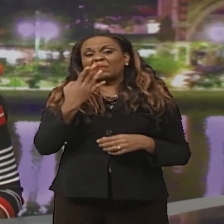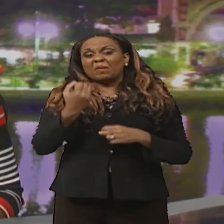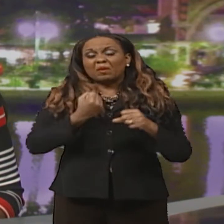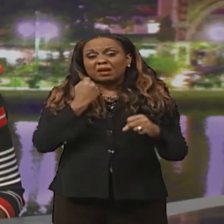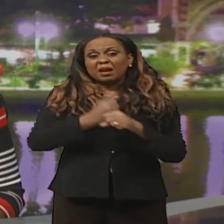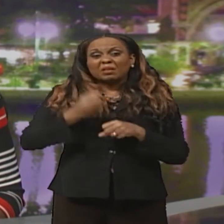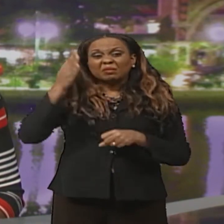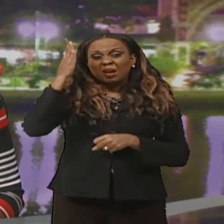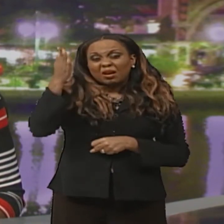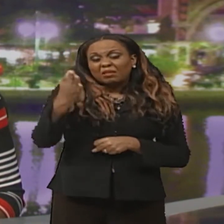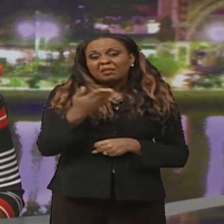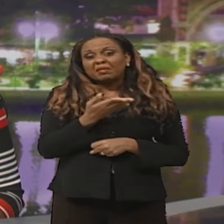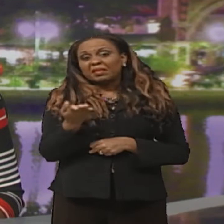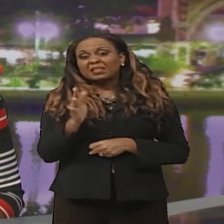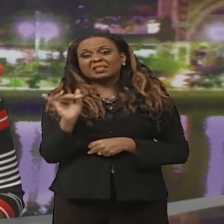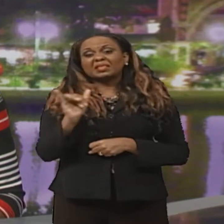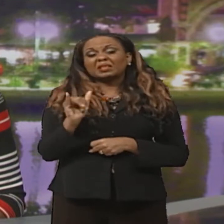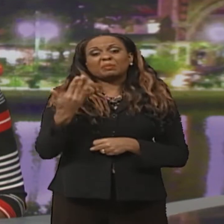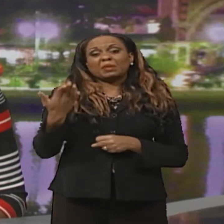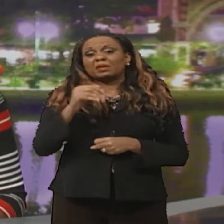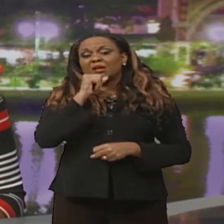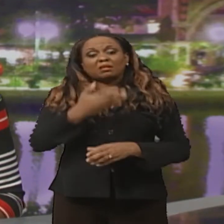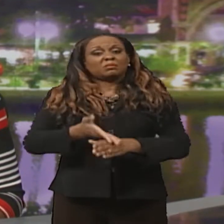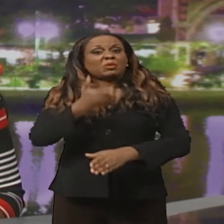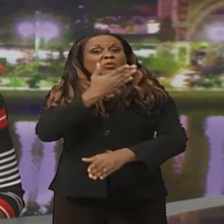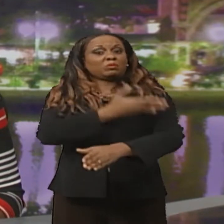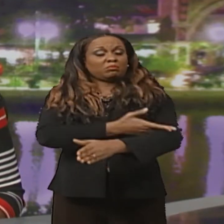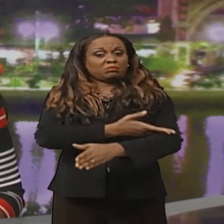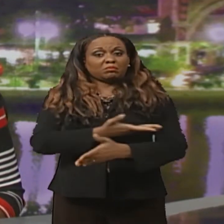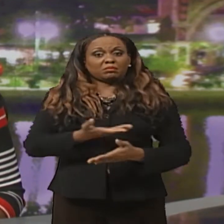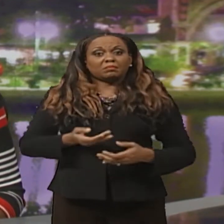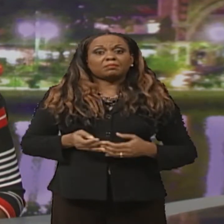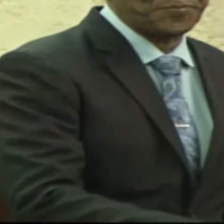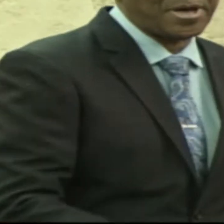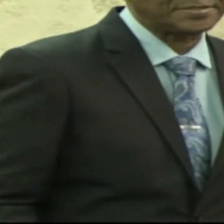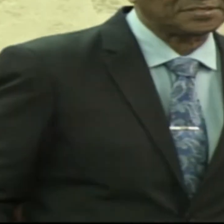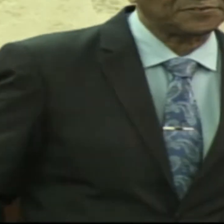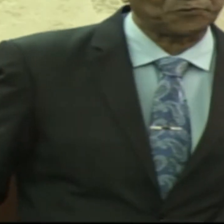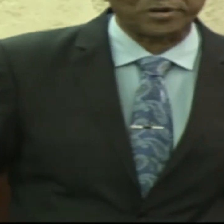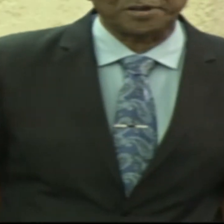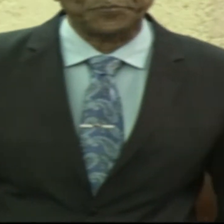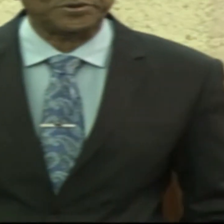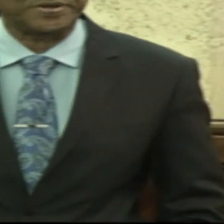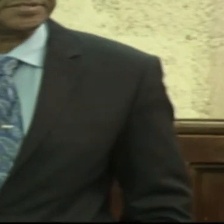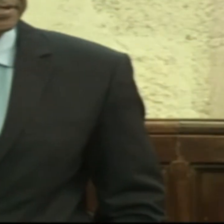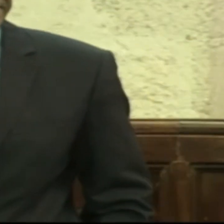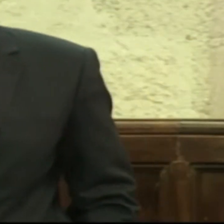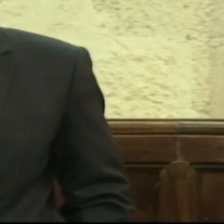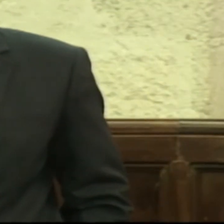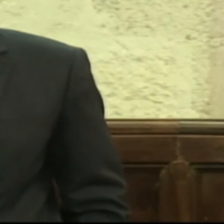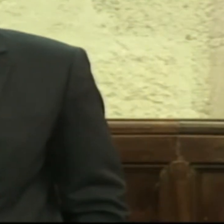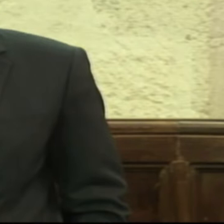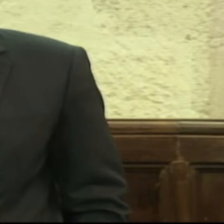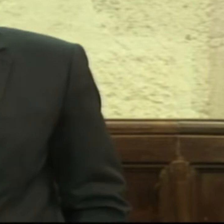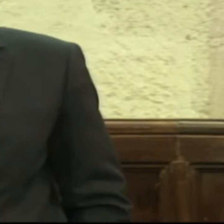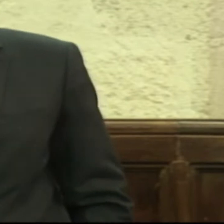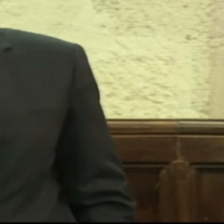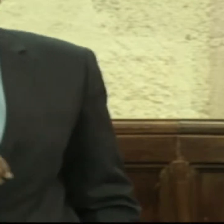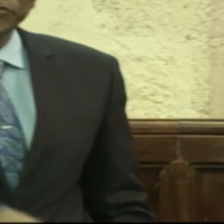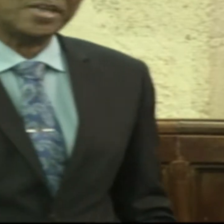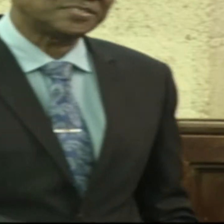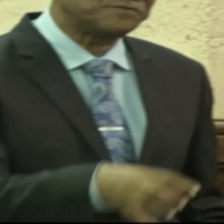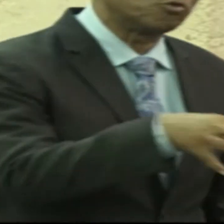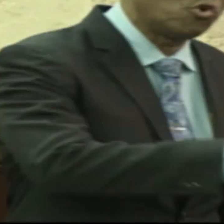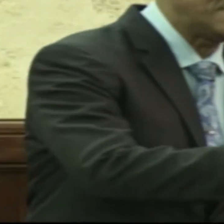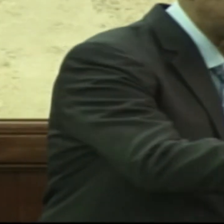planned 4-year austerity period. Because if we don't get past this 4-year period successfully, and if we don't